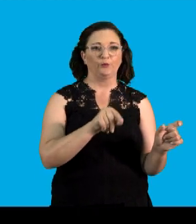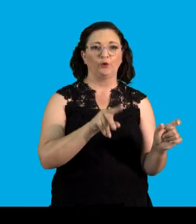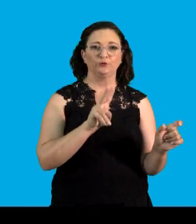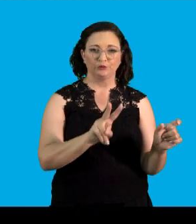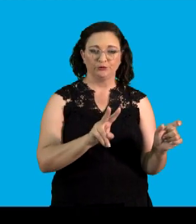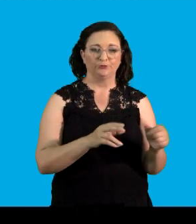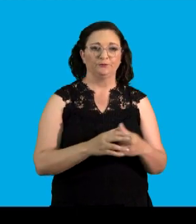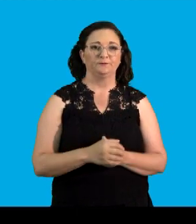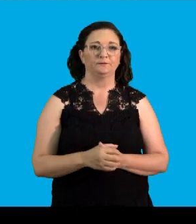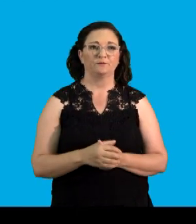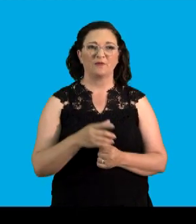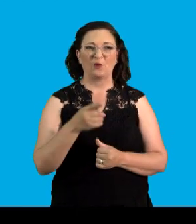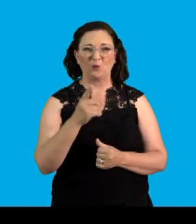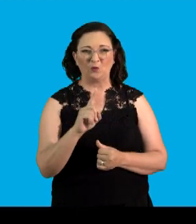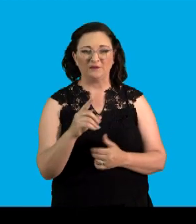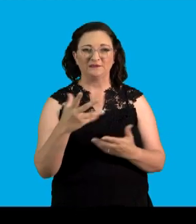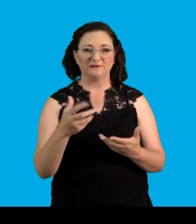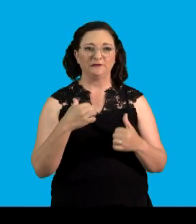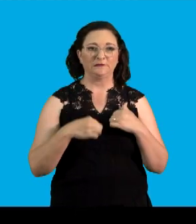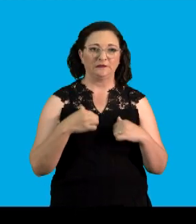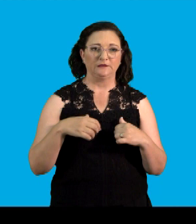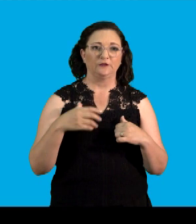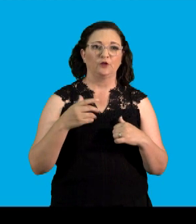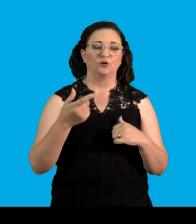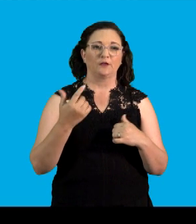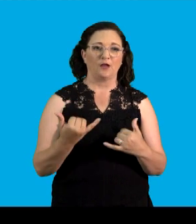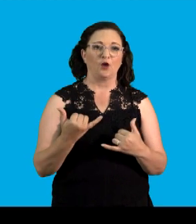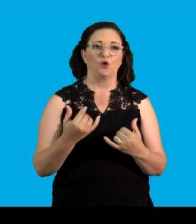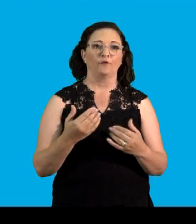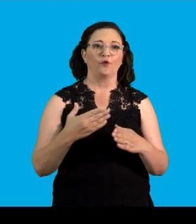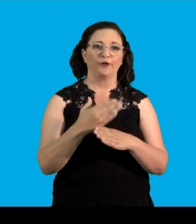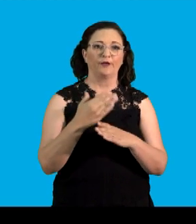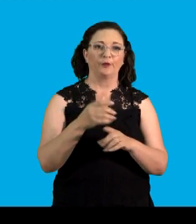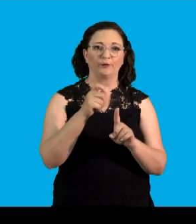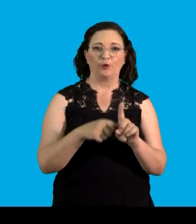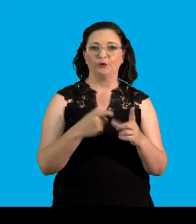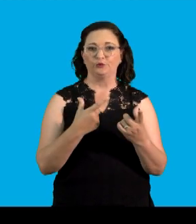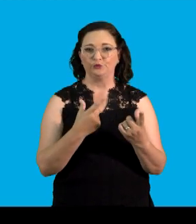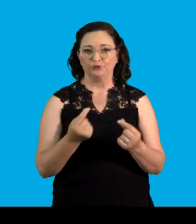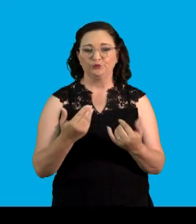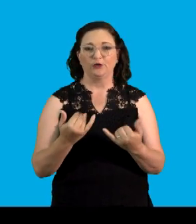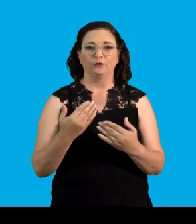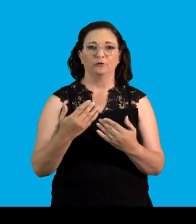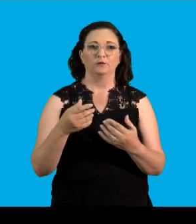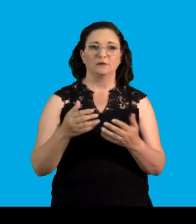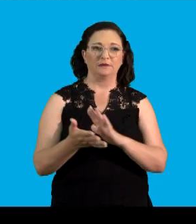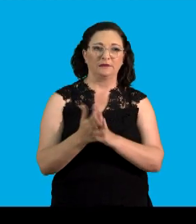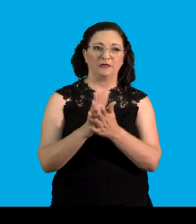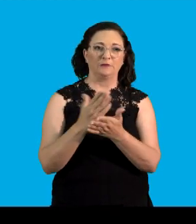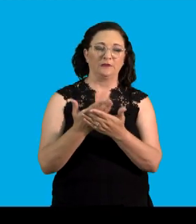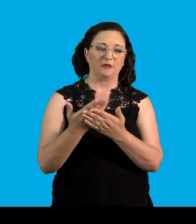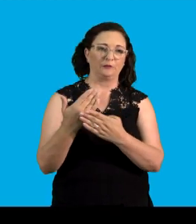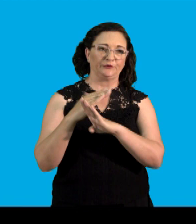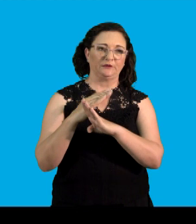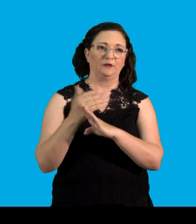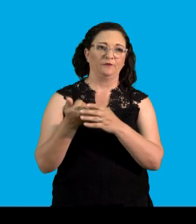1.2.2. And is action by an employer in order to prevent damages during